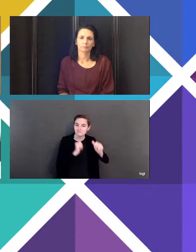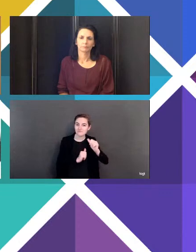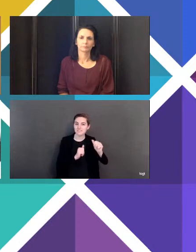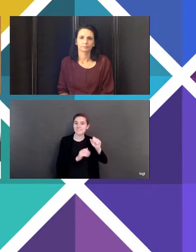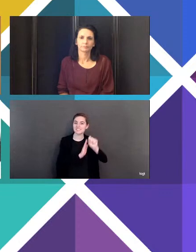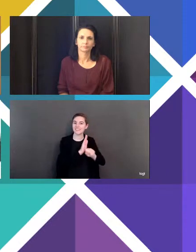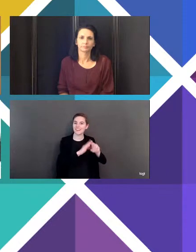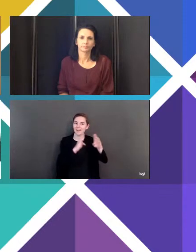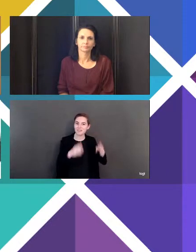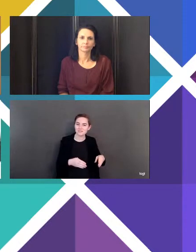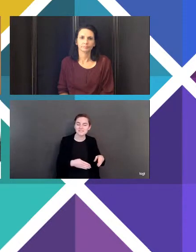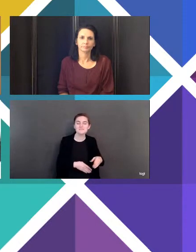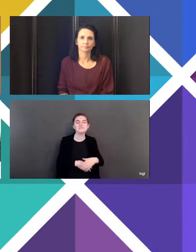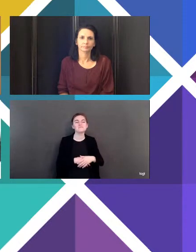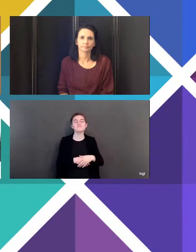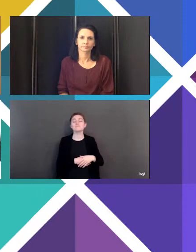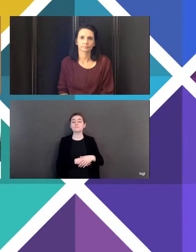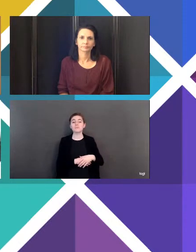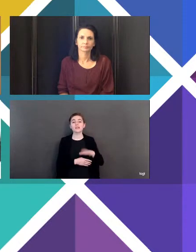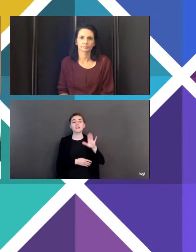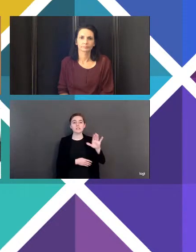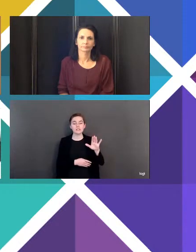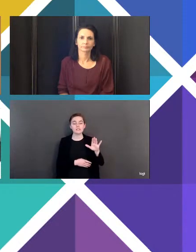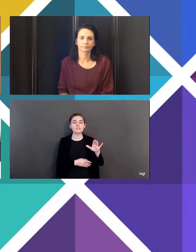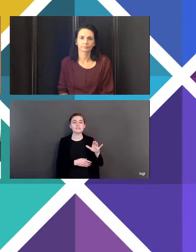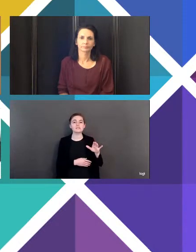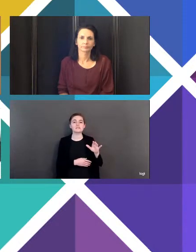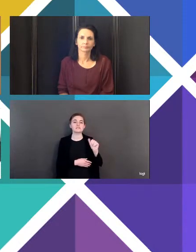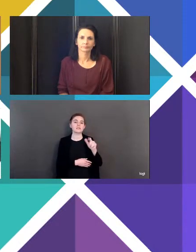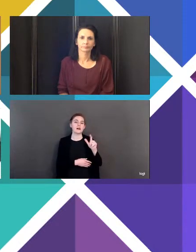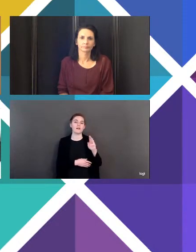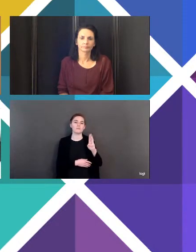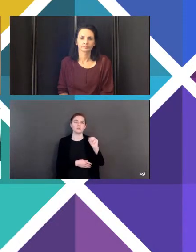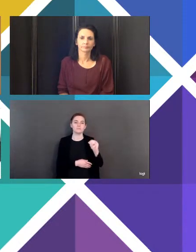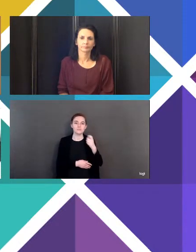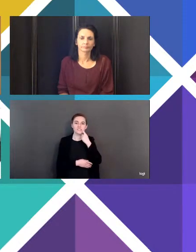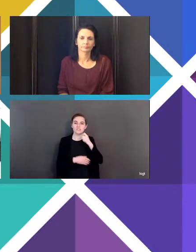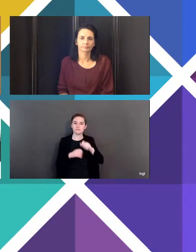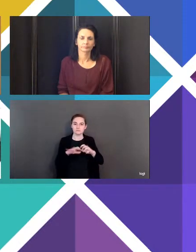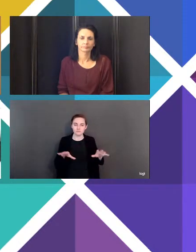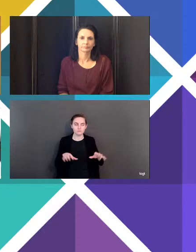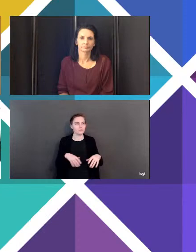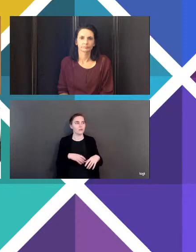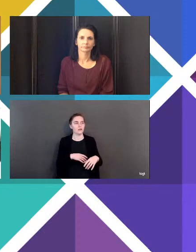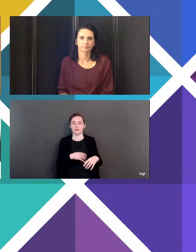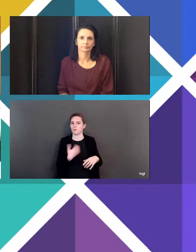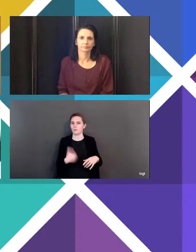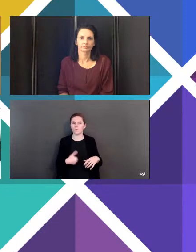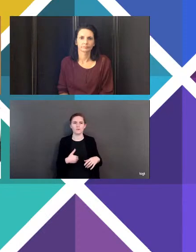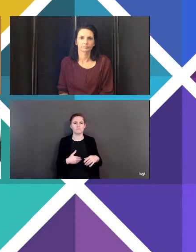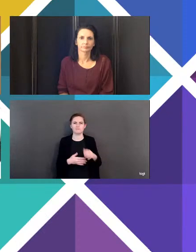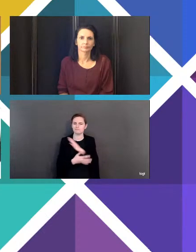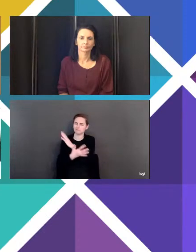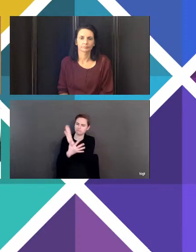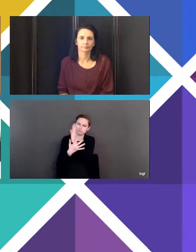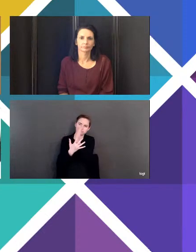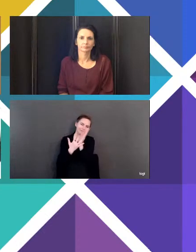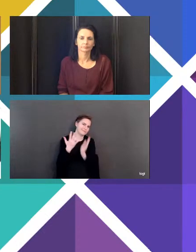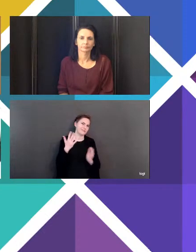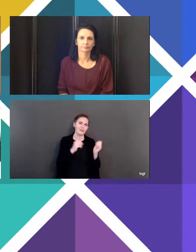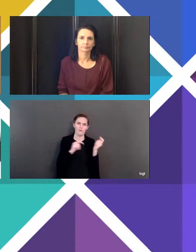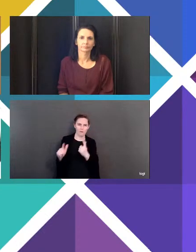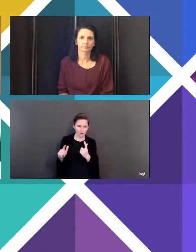year is from start to finish, absolutely amazing. And it openly, like, he